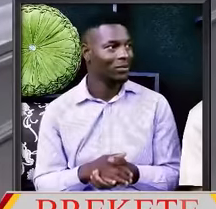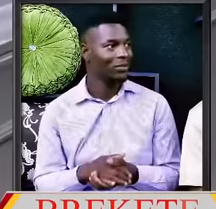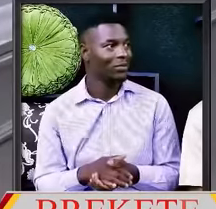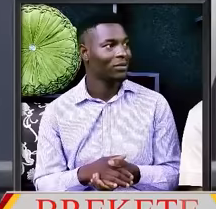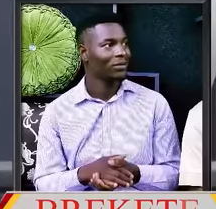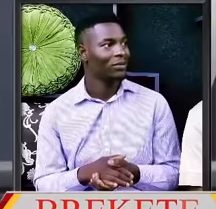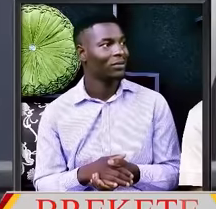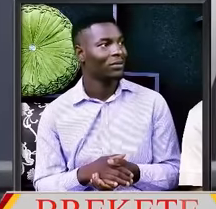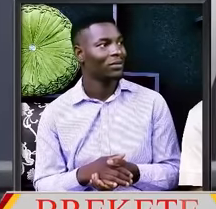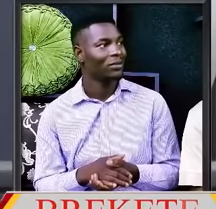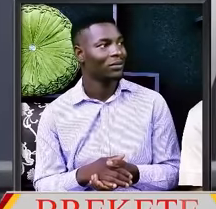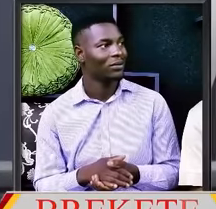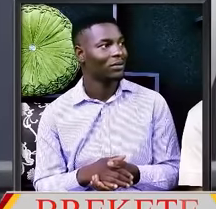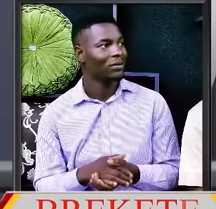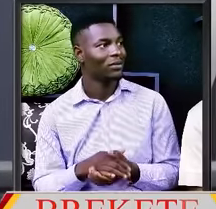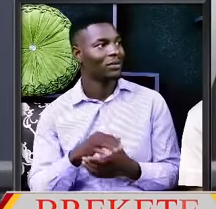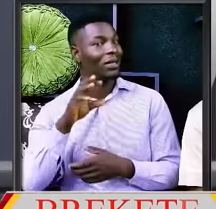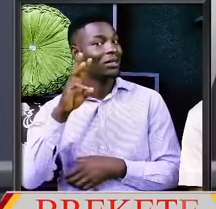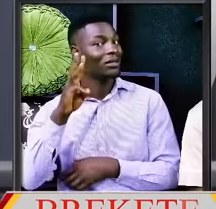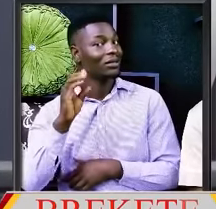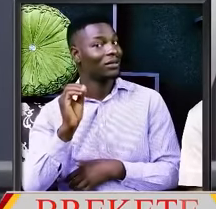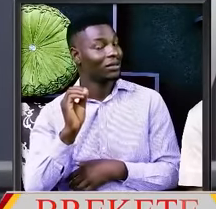attempt be this. 60.